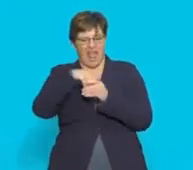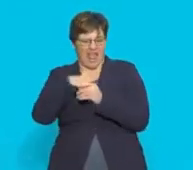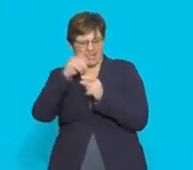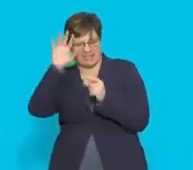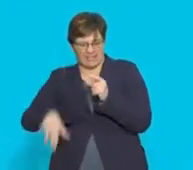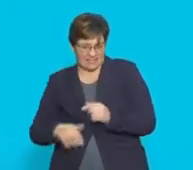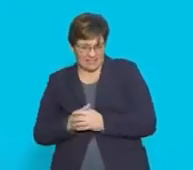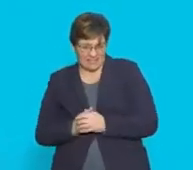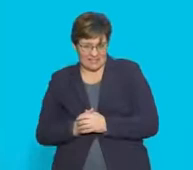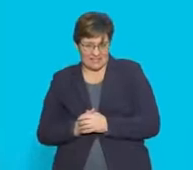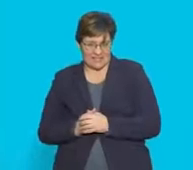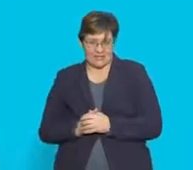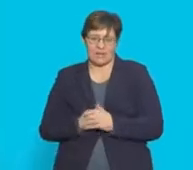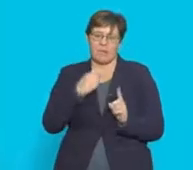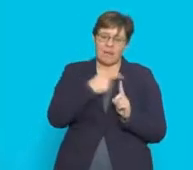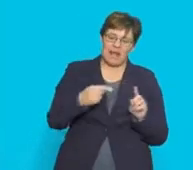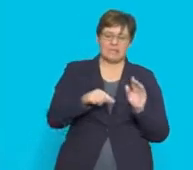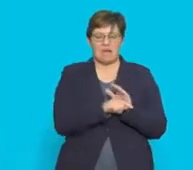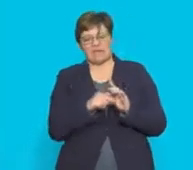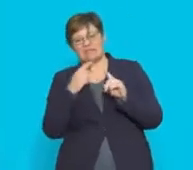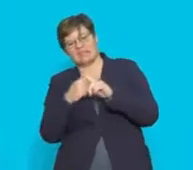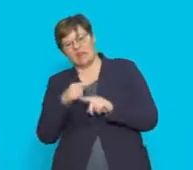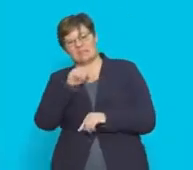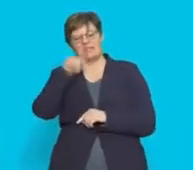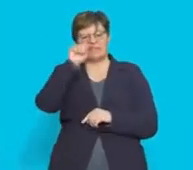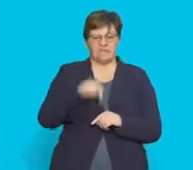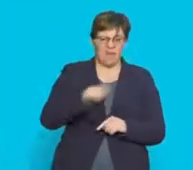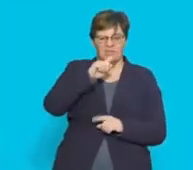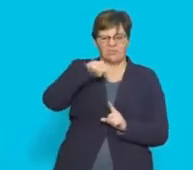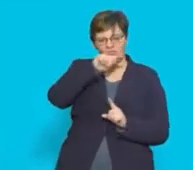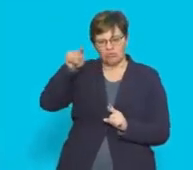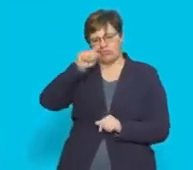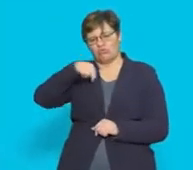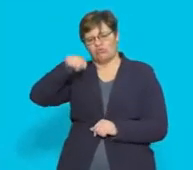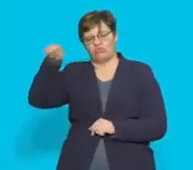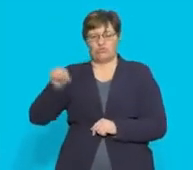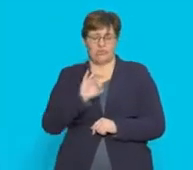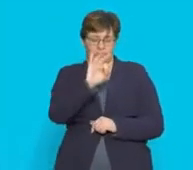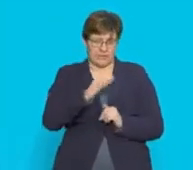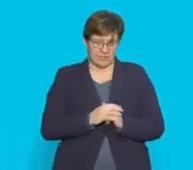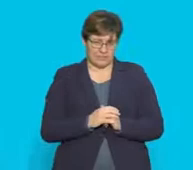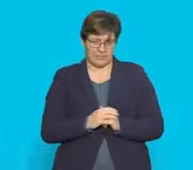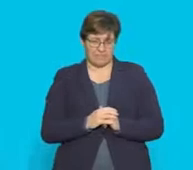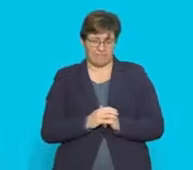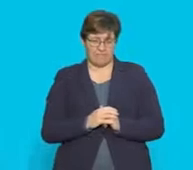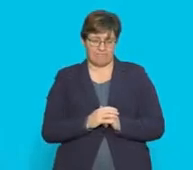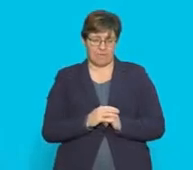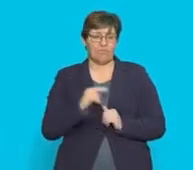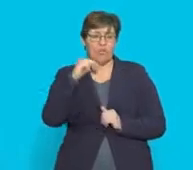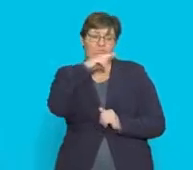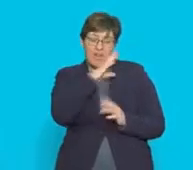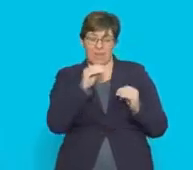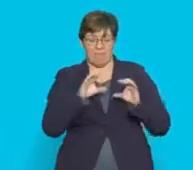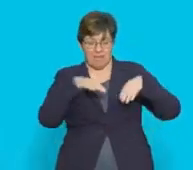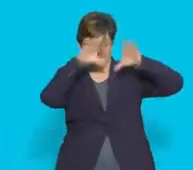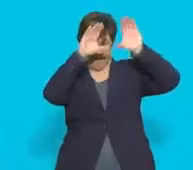so far: plus, minus, times, divide, the root, and the cube root. Now, the set of numbers that